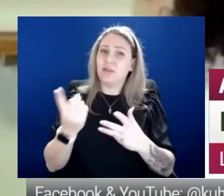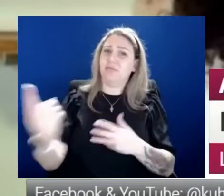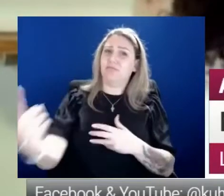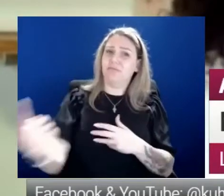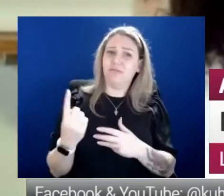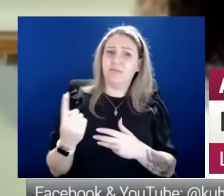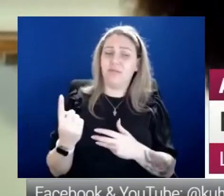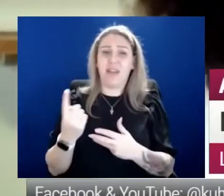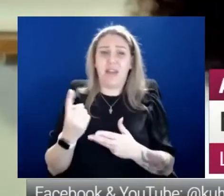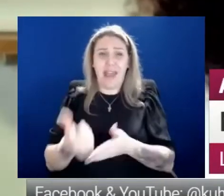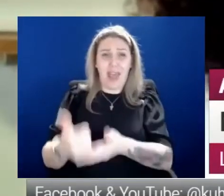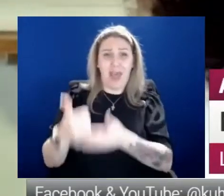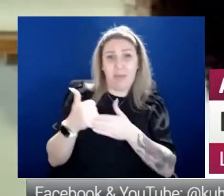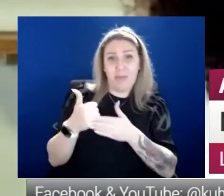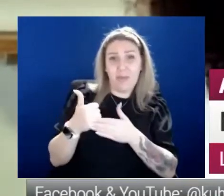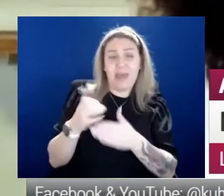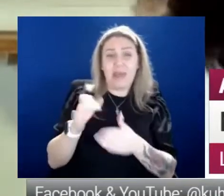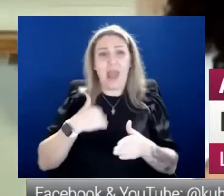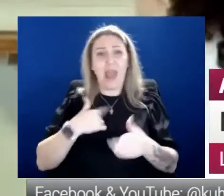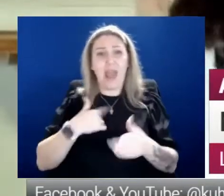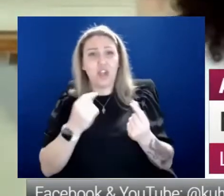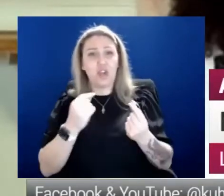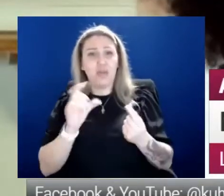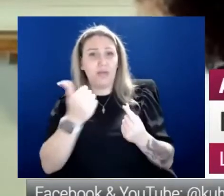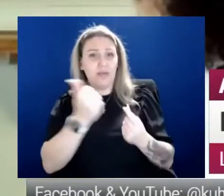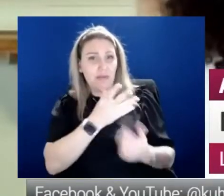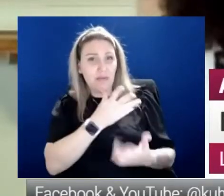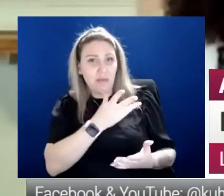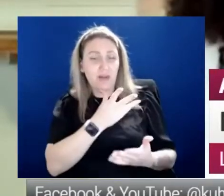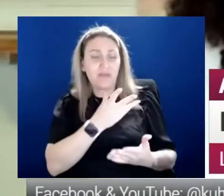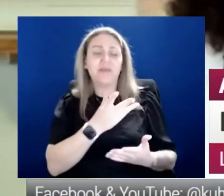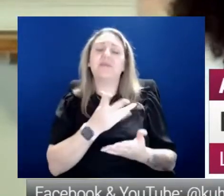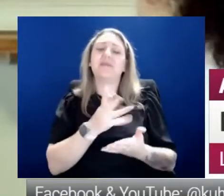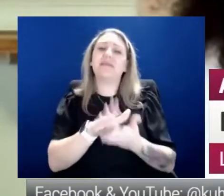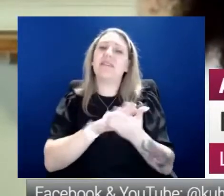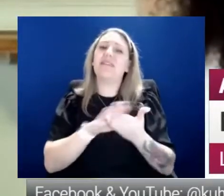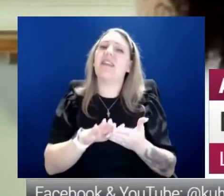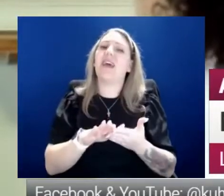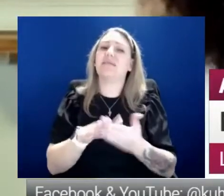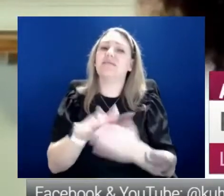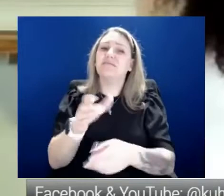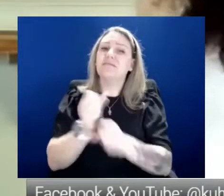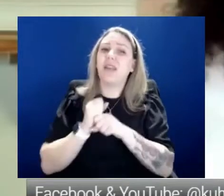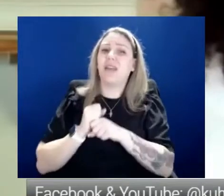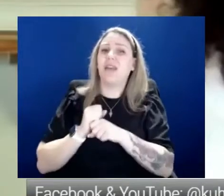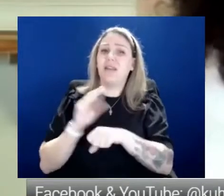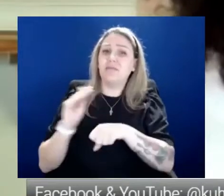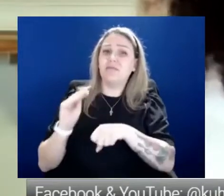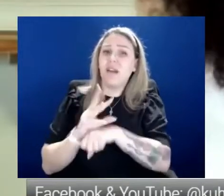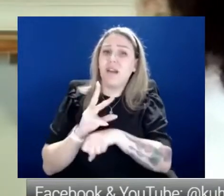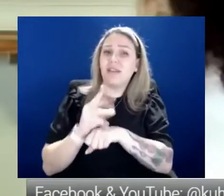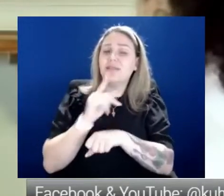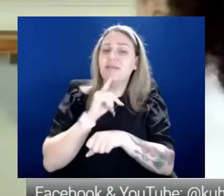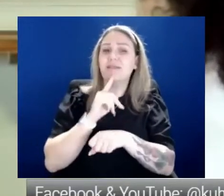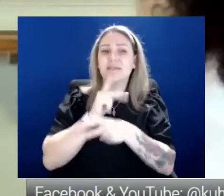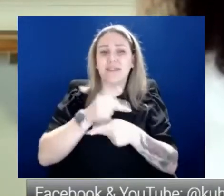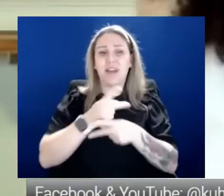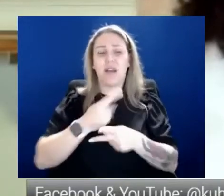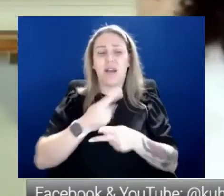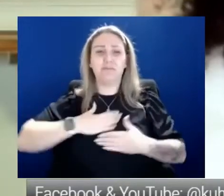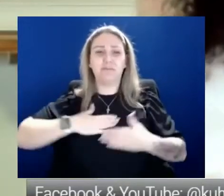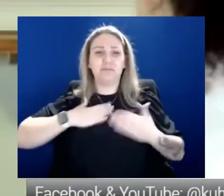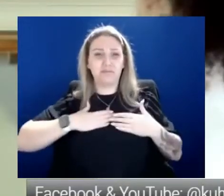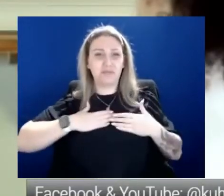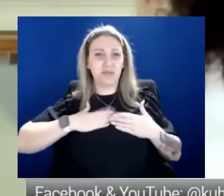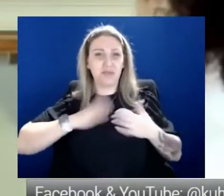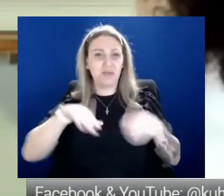for other moms. And it was really nice to be on the receiving end of care that I so enjoy giving to other moms.